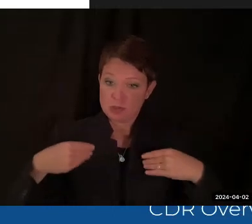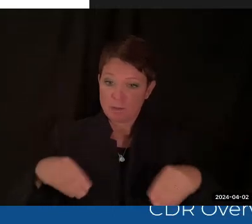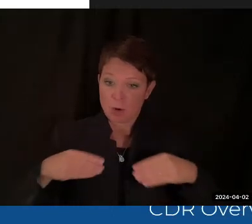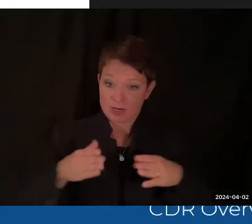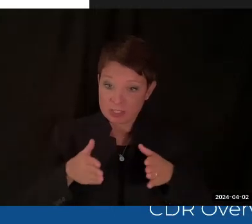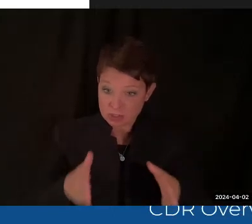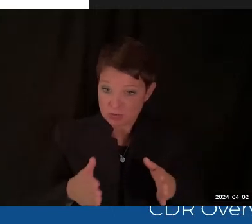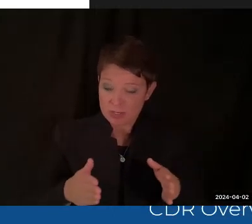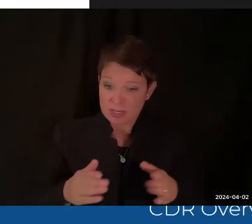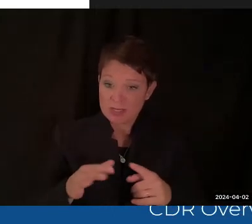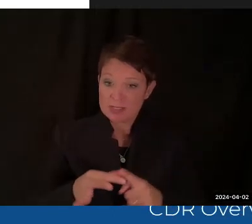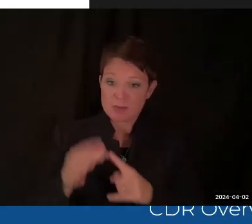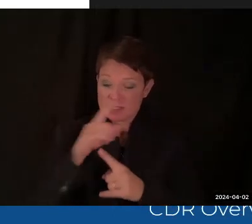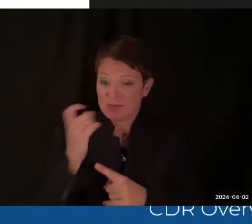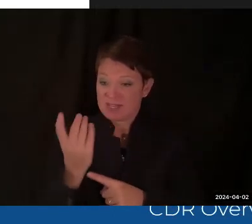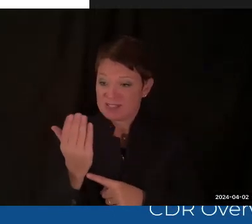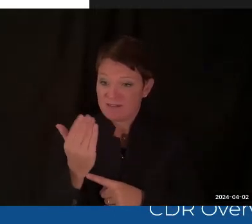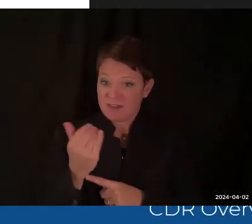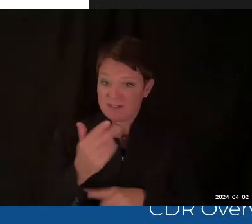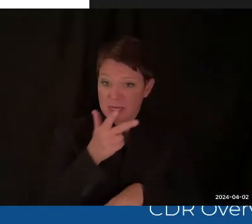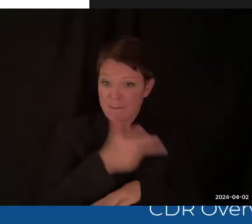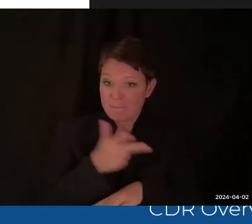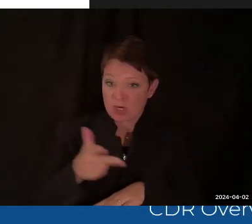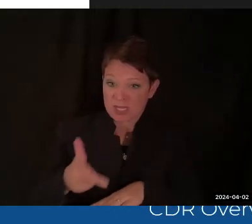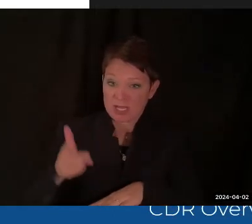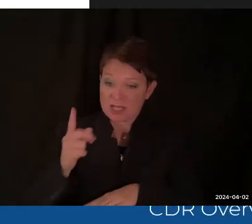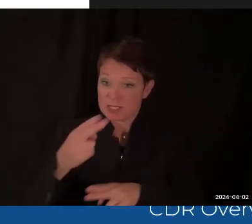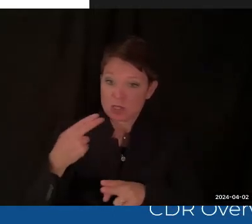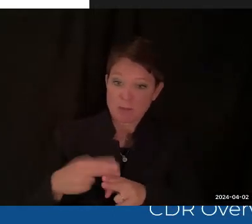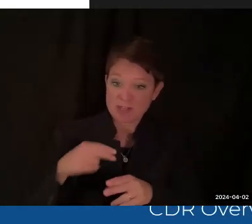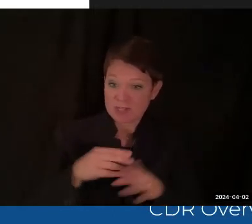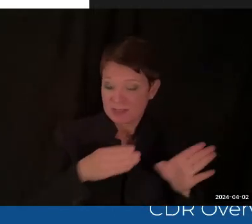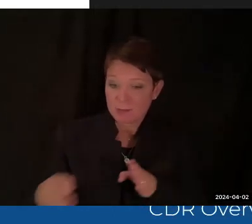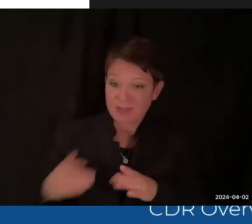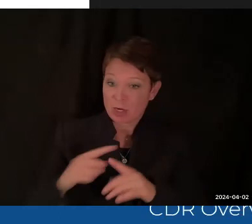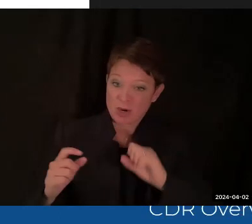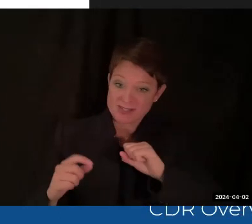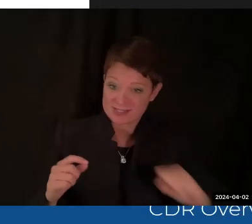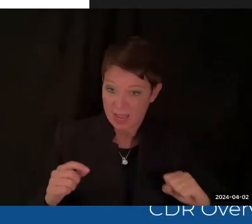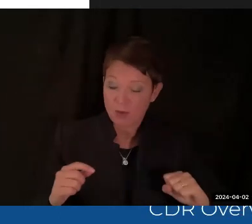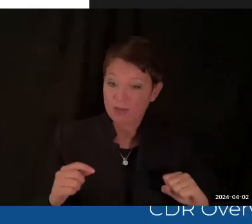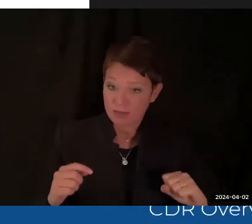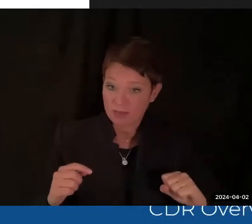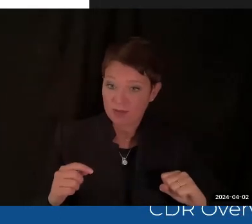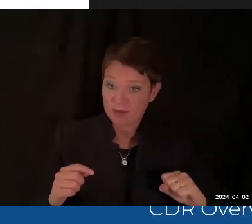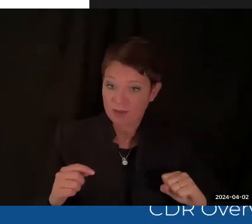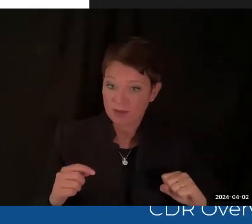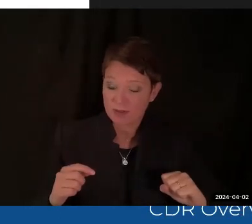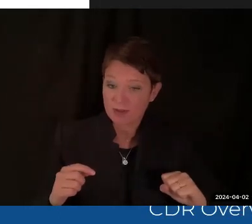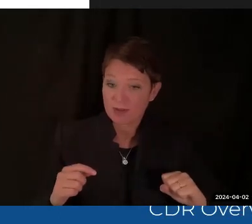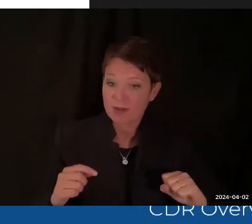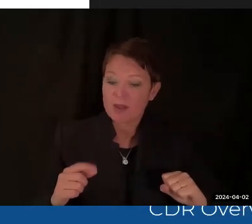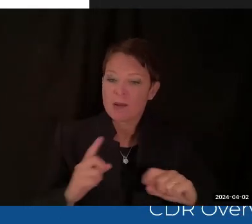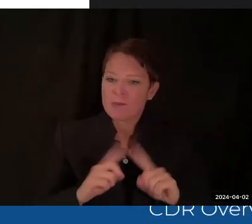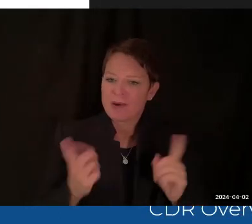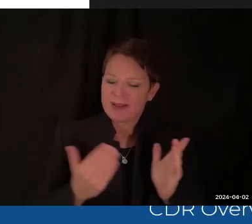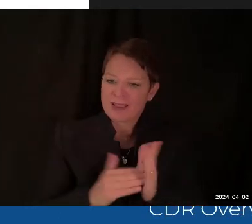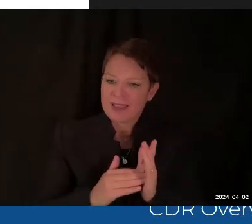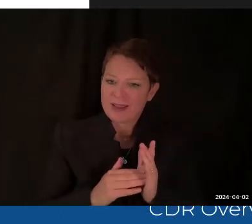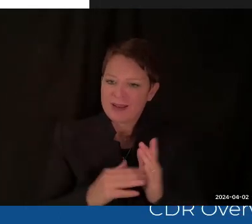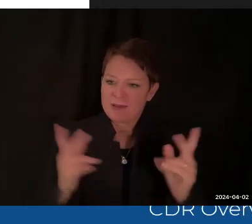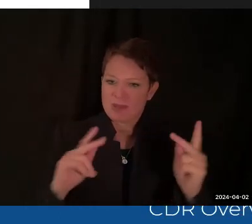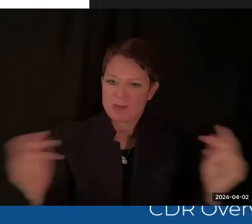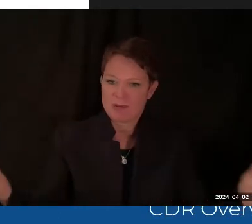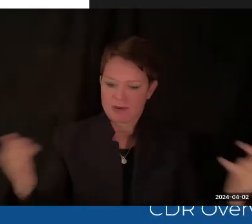since 15 of the parking lots that you mentioned in your plan are south of Market. And if so, if crowds are flowing